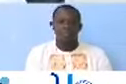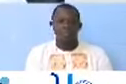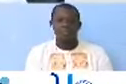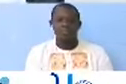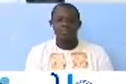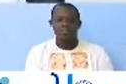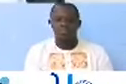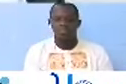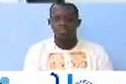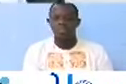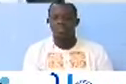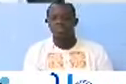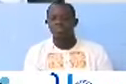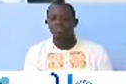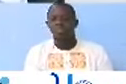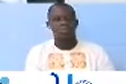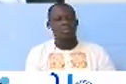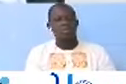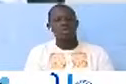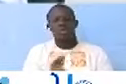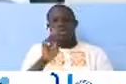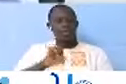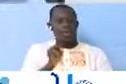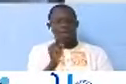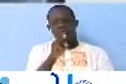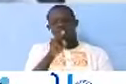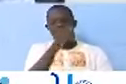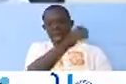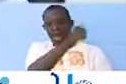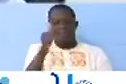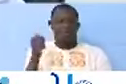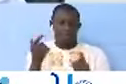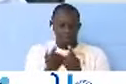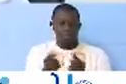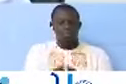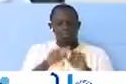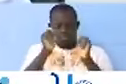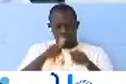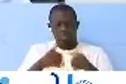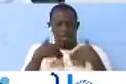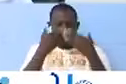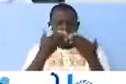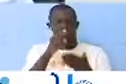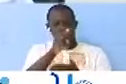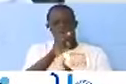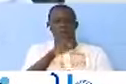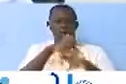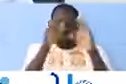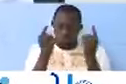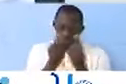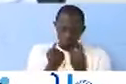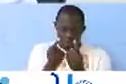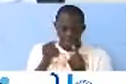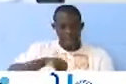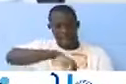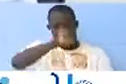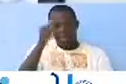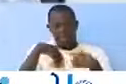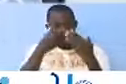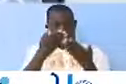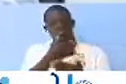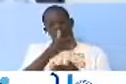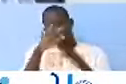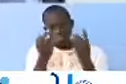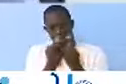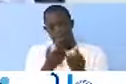Yes, he doesn't deny you everything. He will give you something and give something